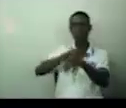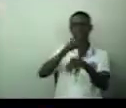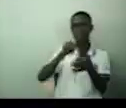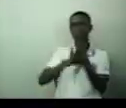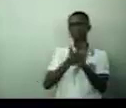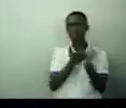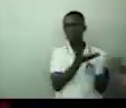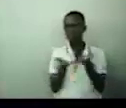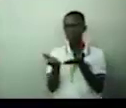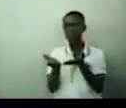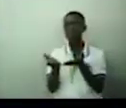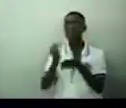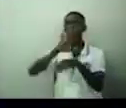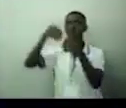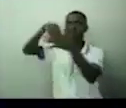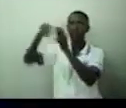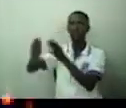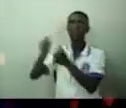brought into it."